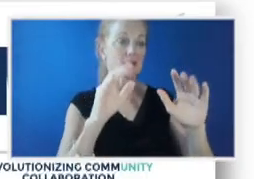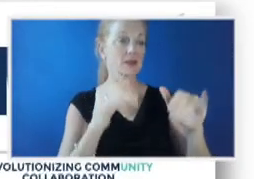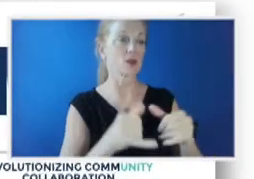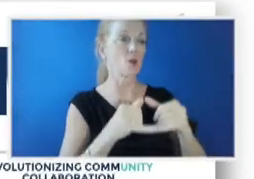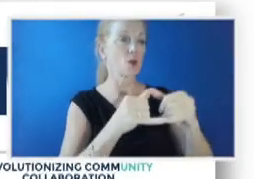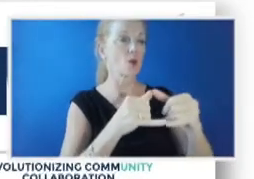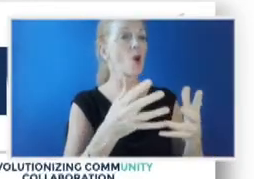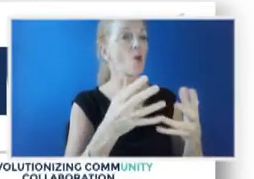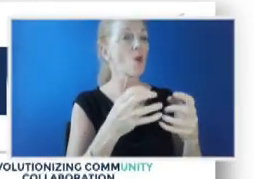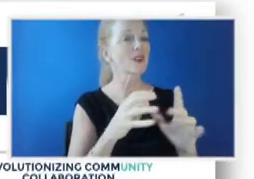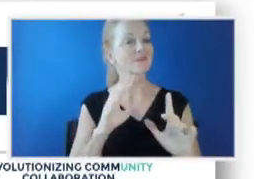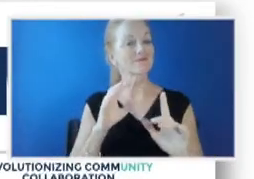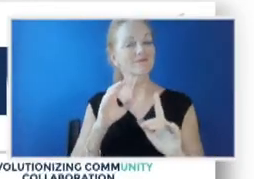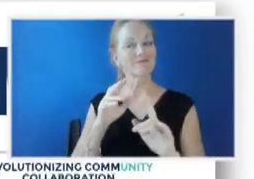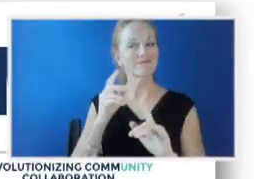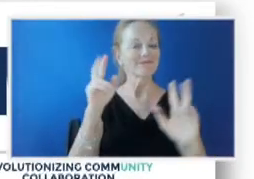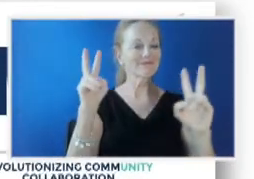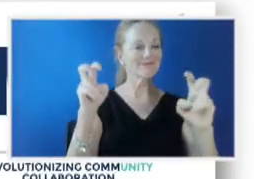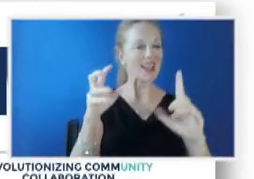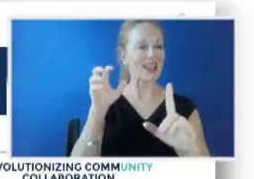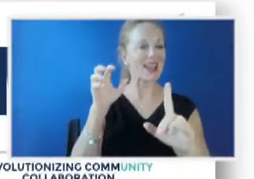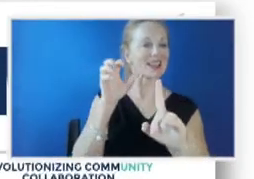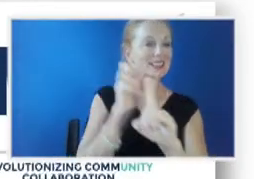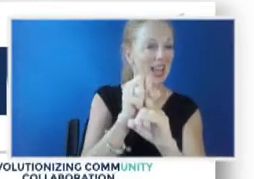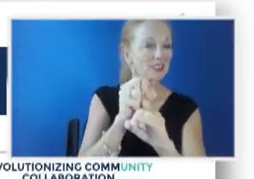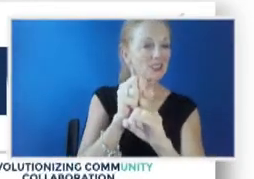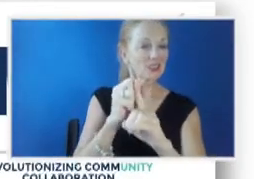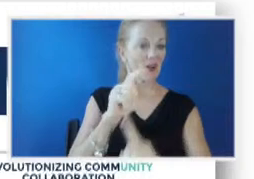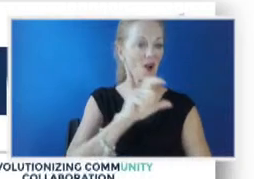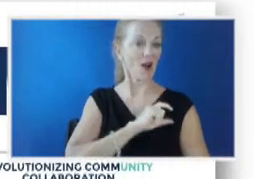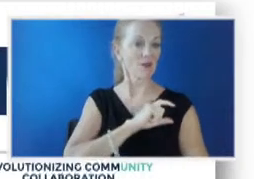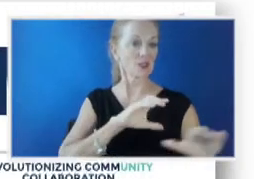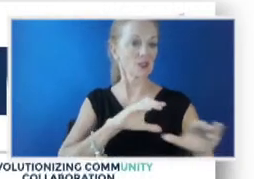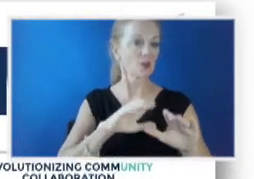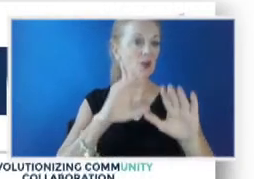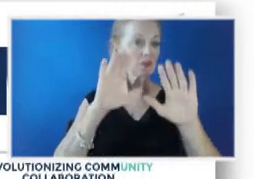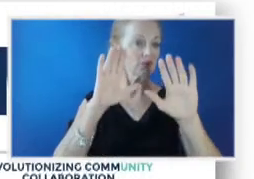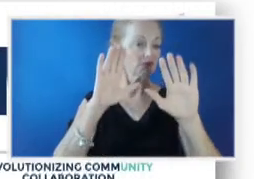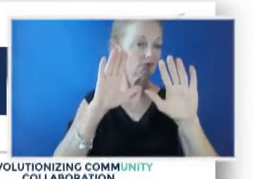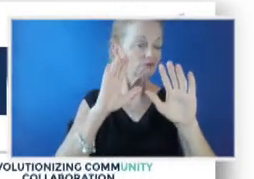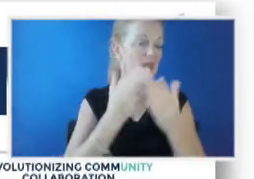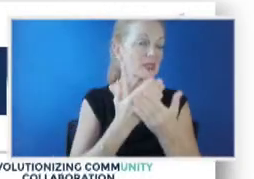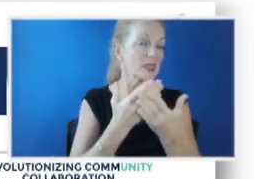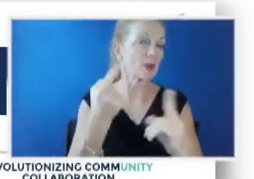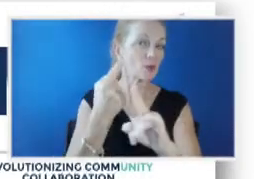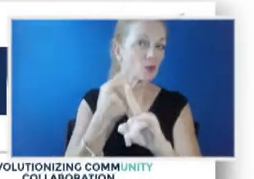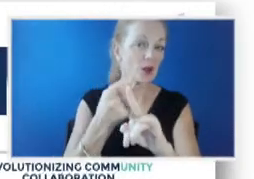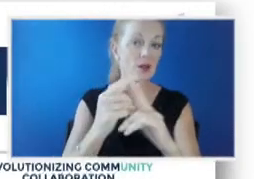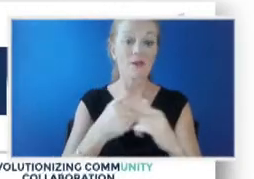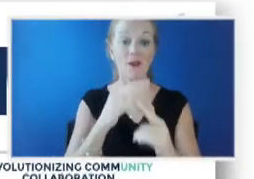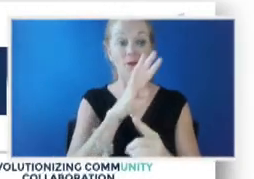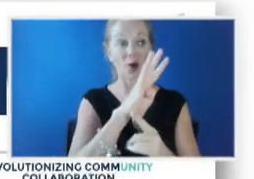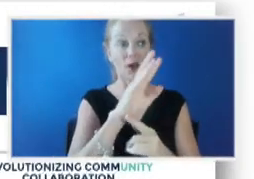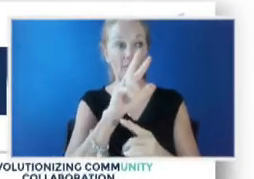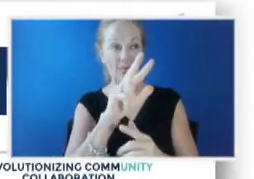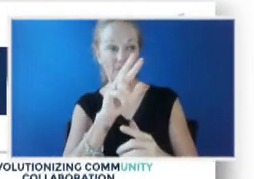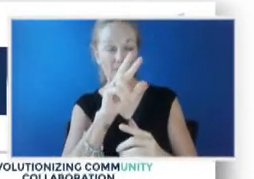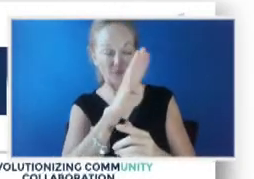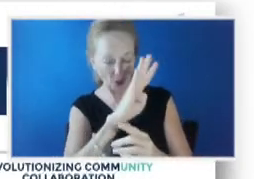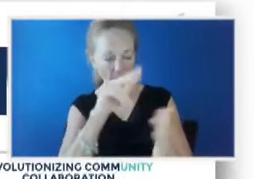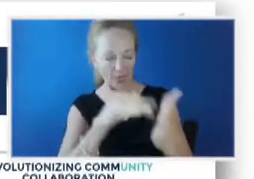our officers doing something right. And 150 Acts of Excellence awards, 4,300 body-worn